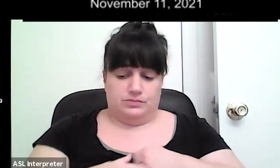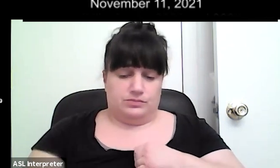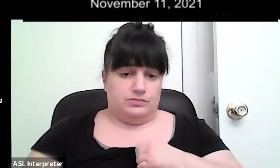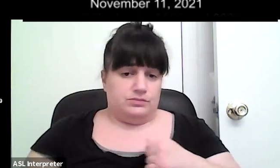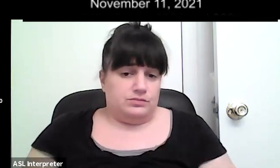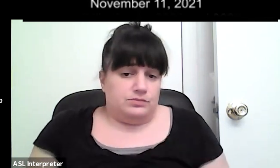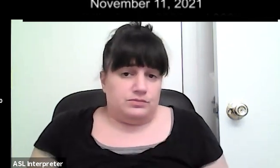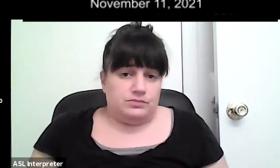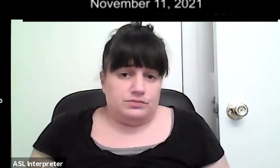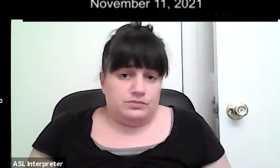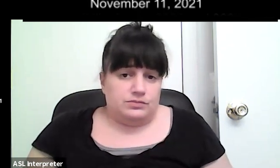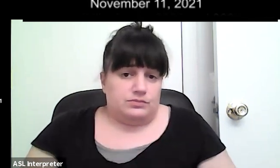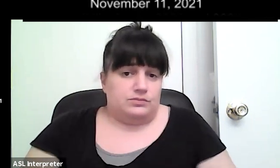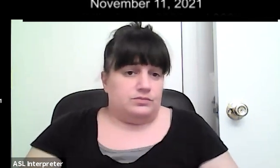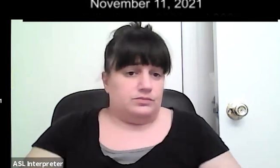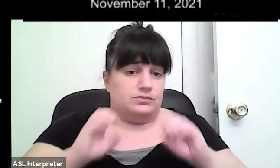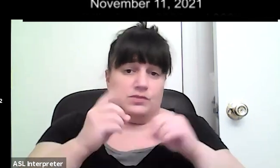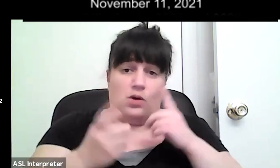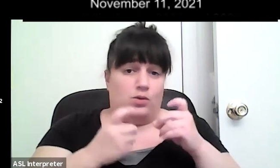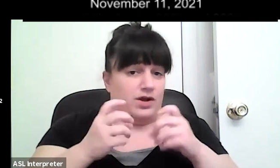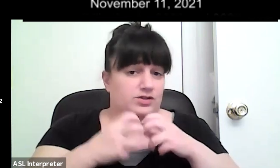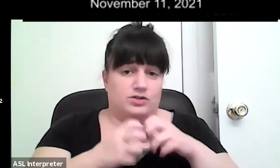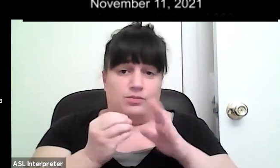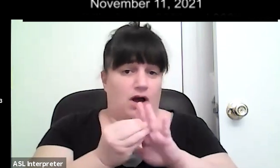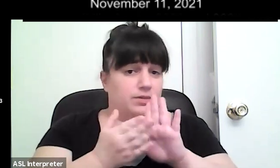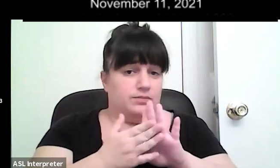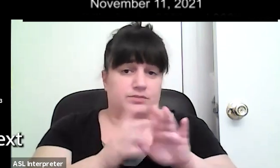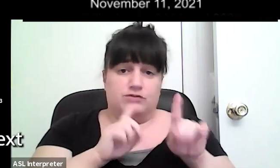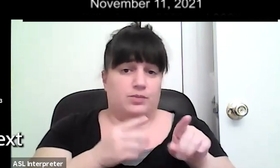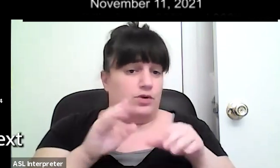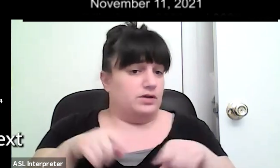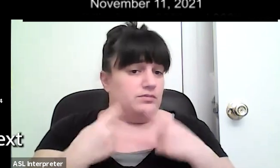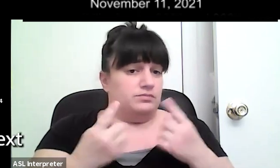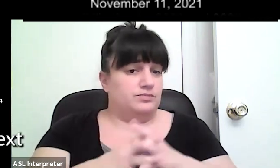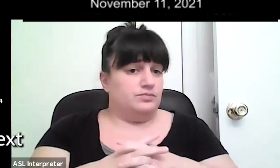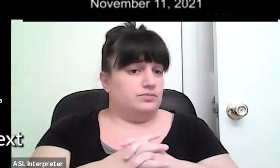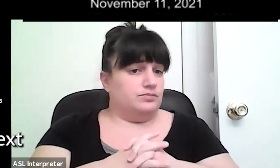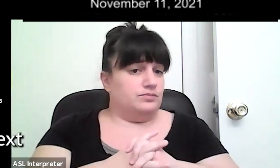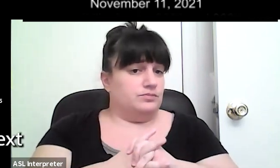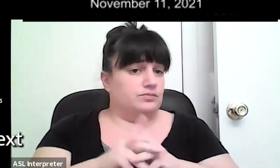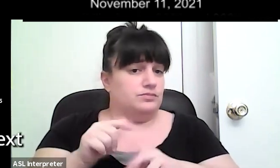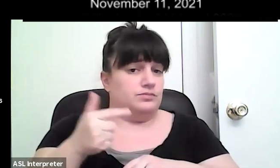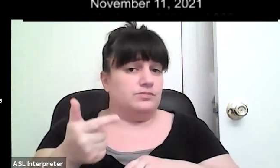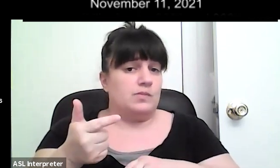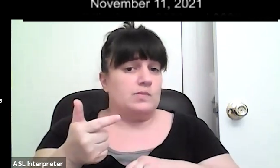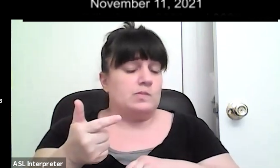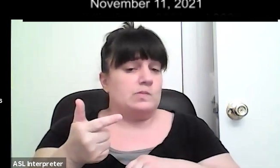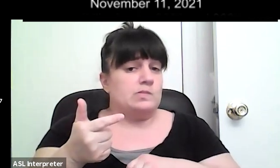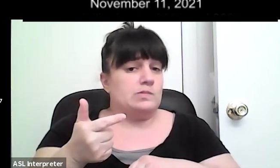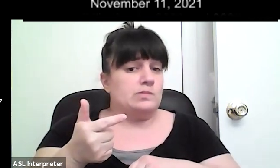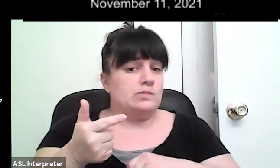No questions or problems reported so far. Okay. I will go to maybe the next